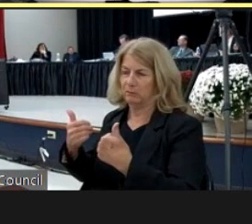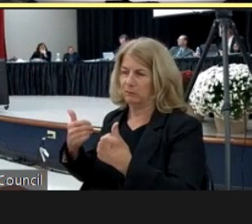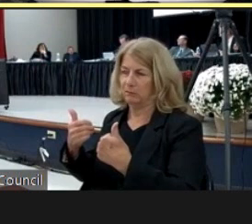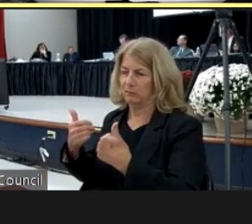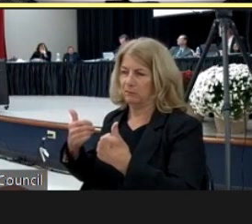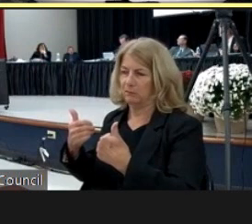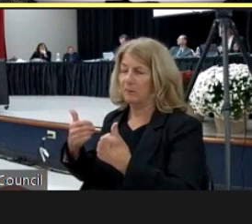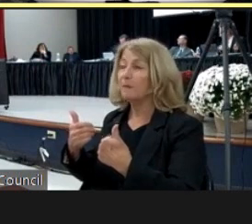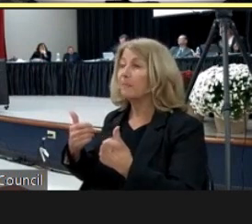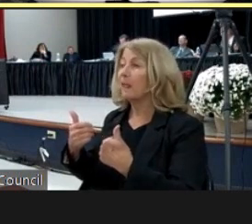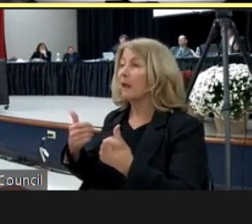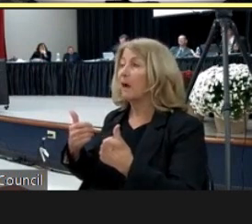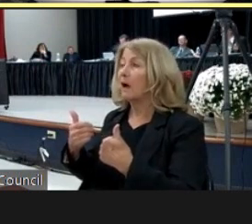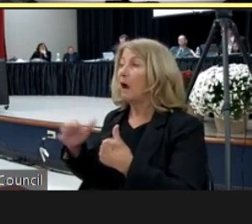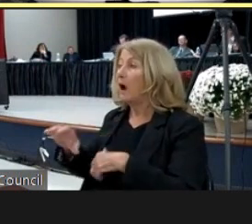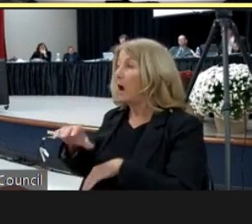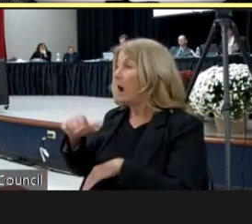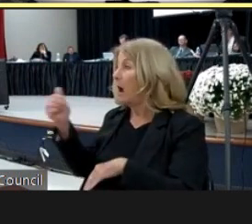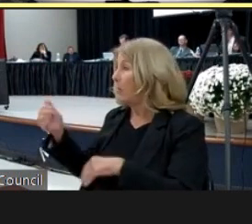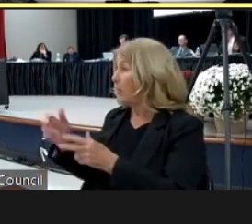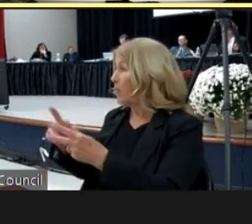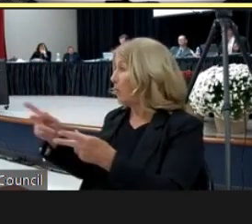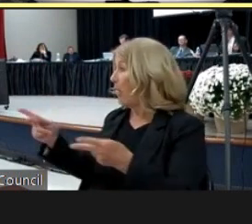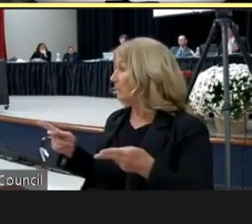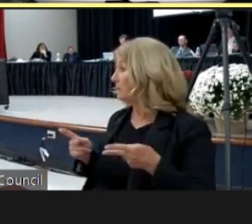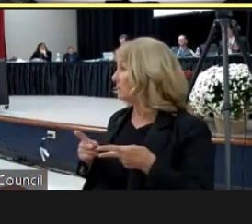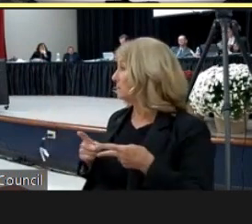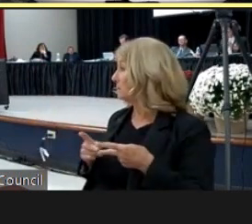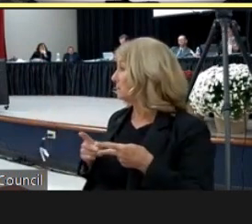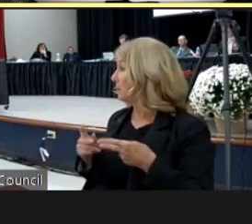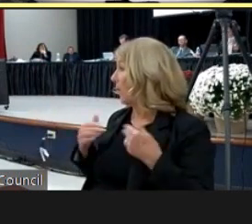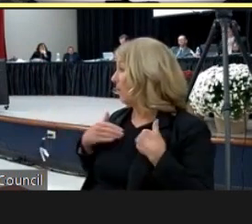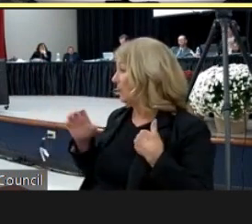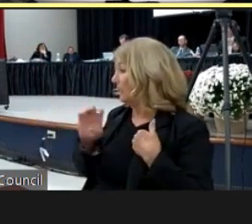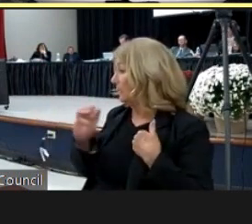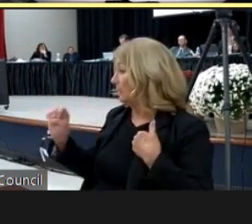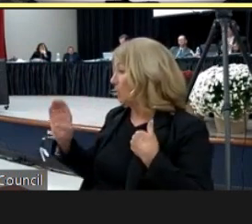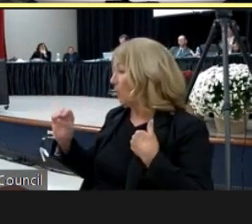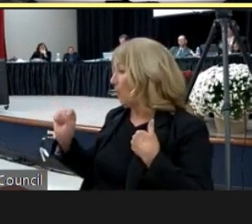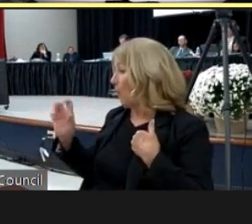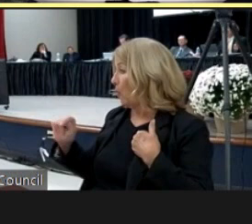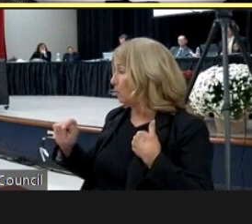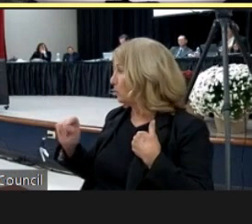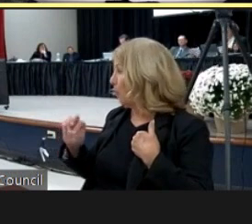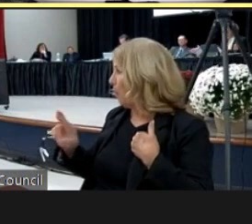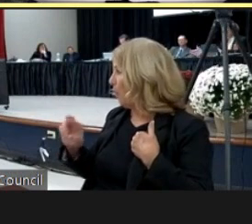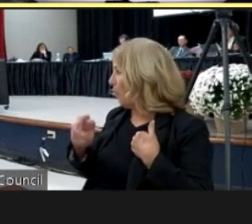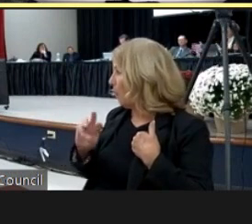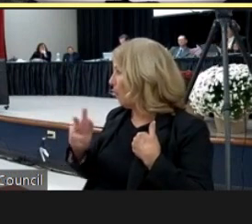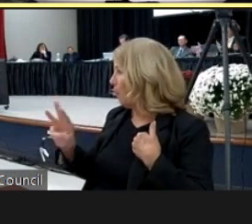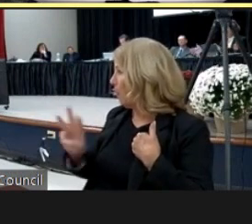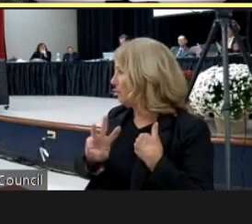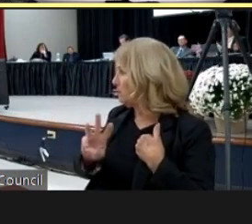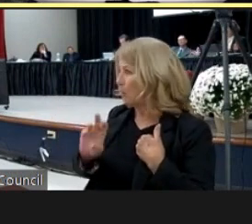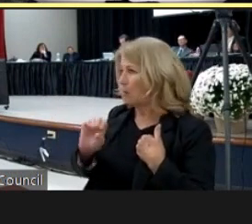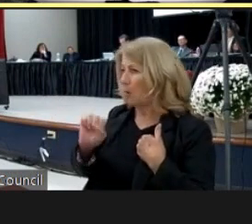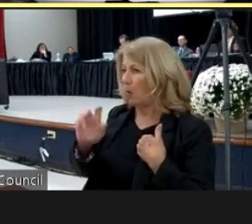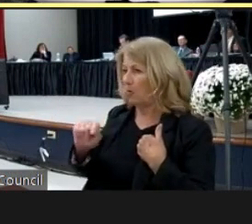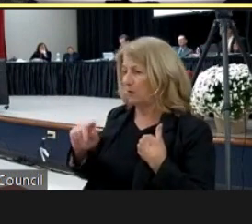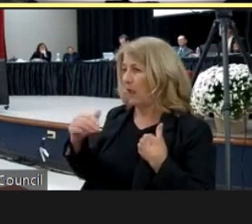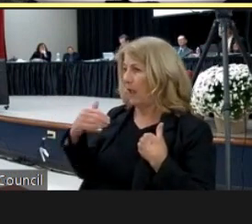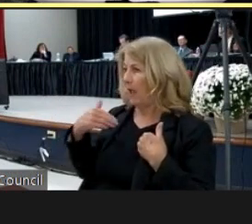Are there, in other places in the East Coast, West Coast, I've been making this sort of an official